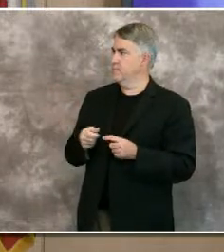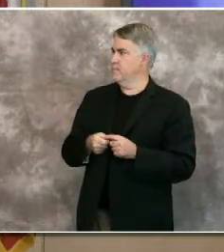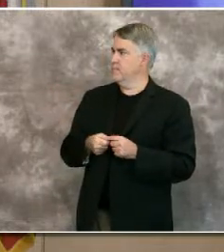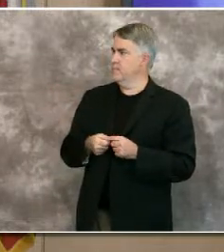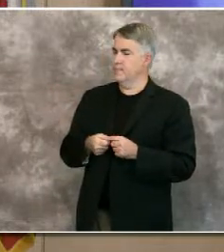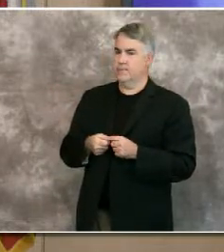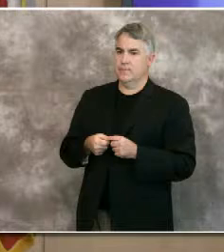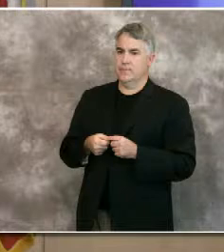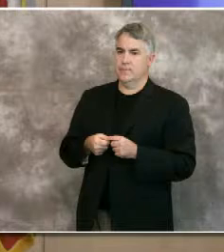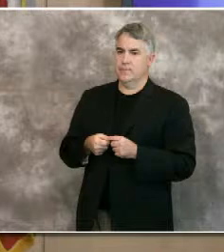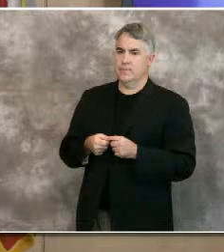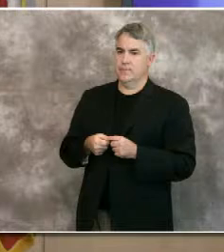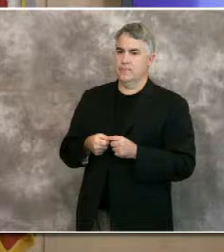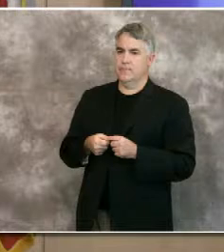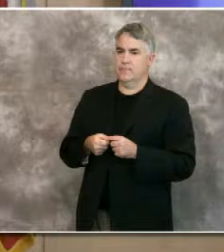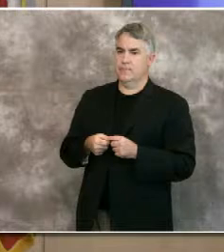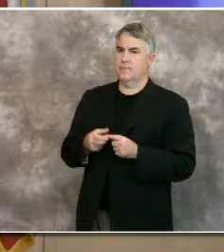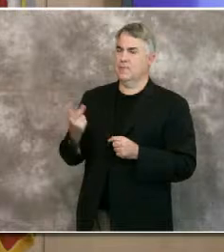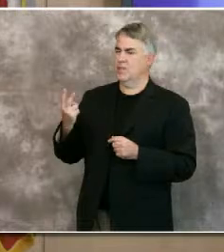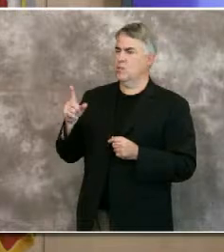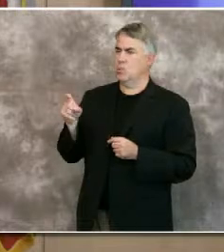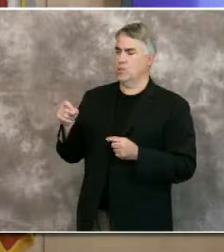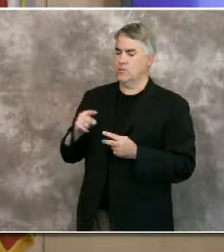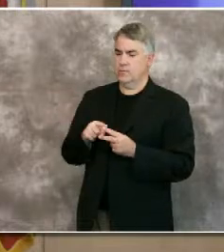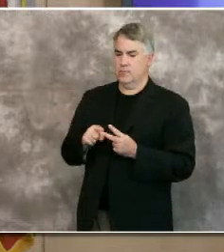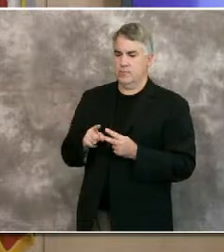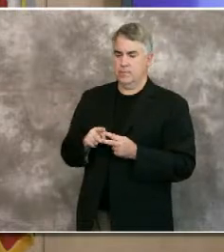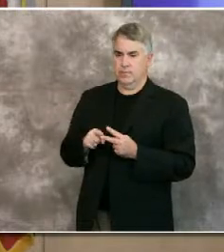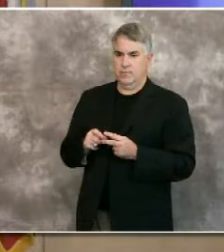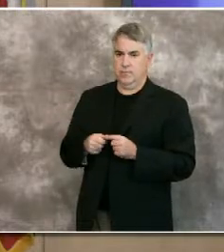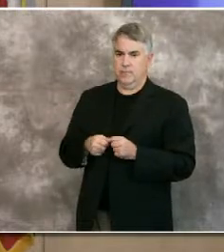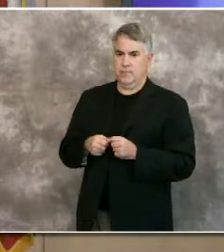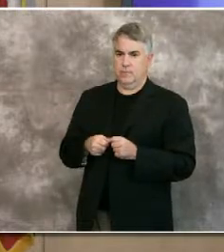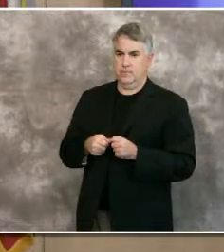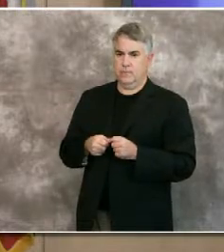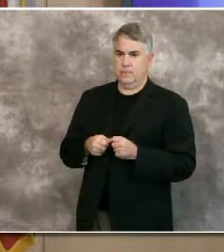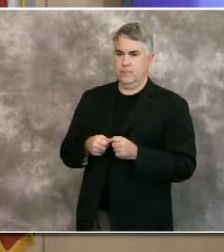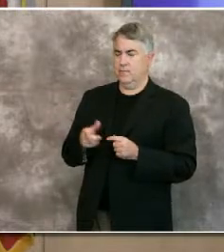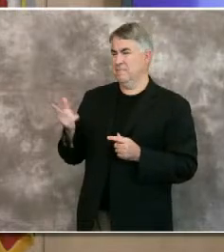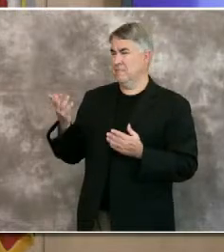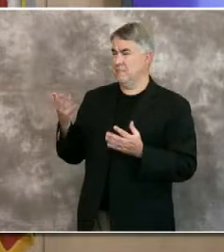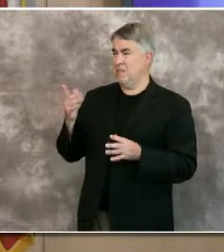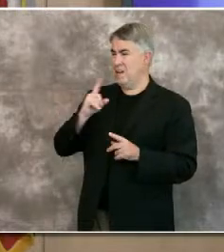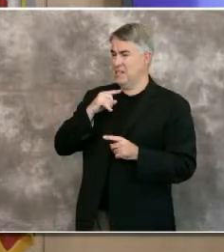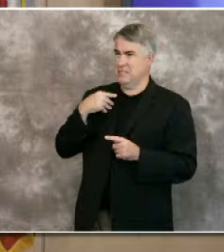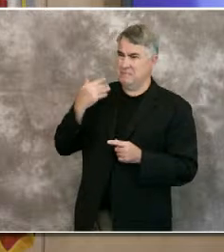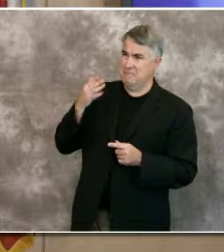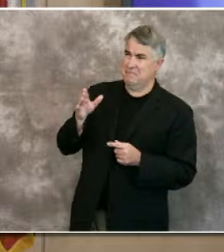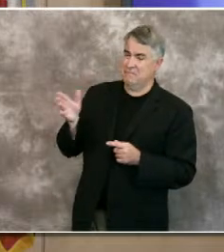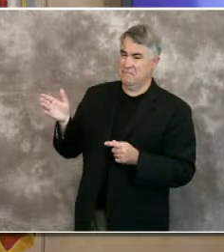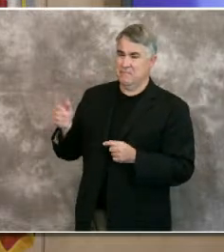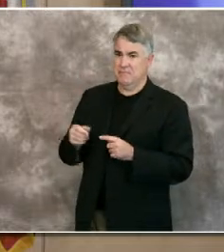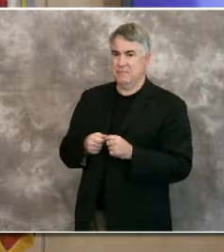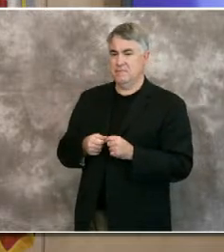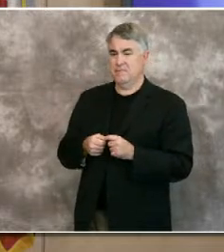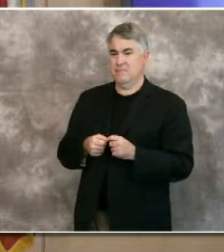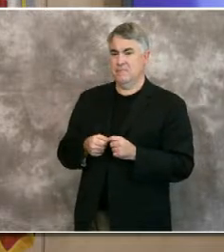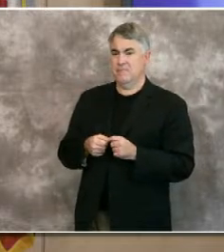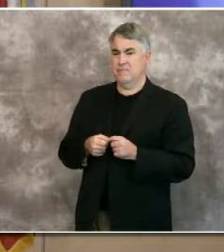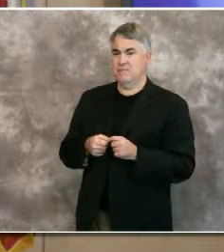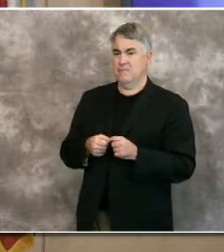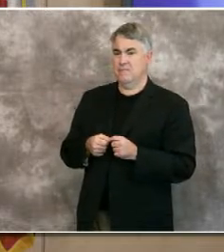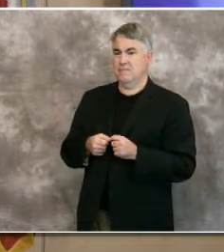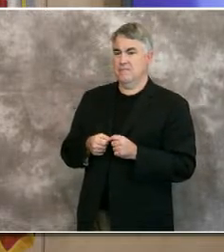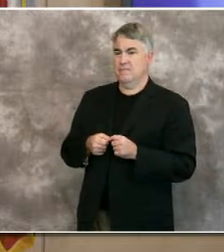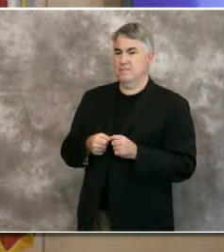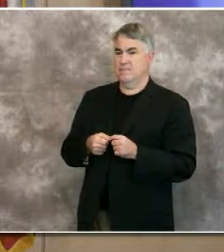Hi, I have 2 questions. One is probably because you've already answered it, but it's more a comment. I understand that your continued reluctance